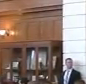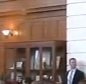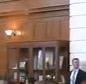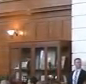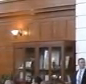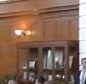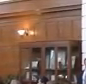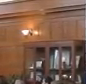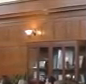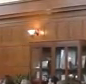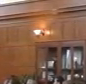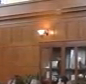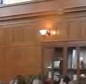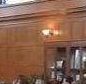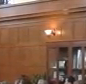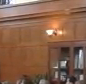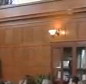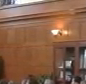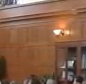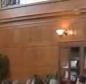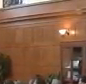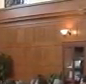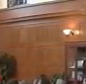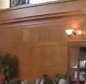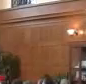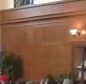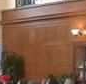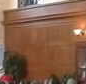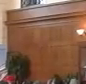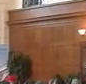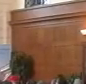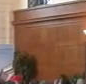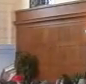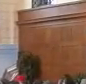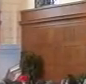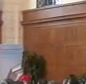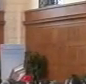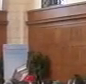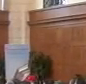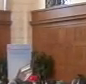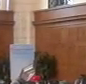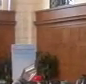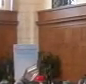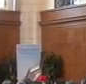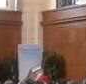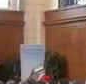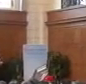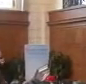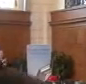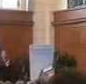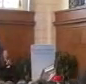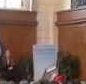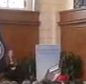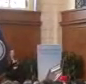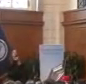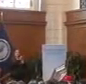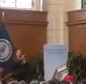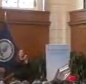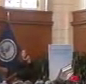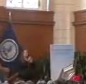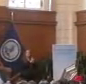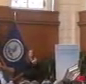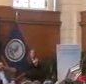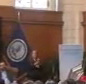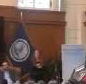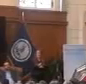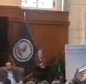it as such. Our students are preparing to lead and shape our Commonwealth and nation. Let us lead by